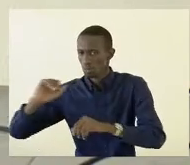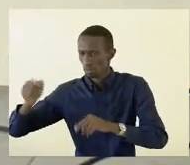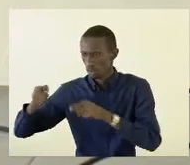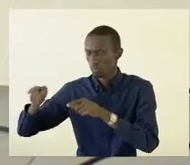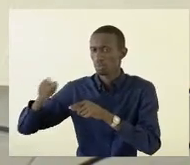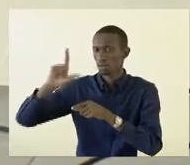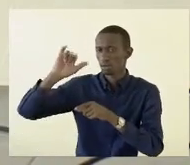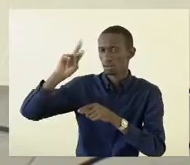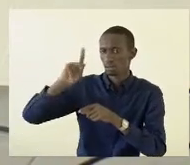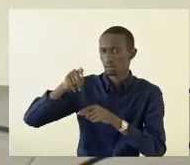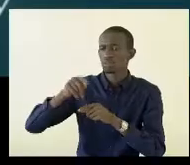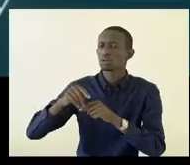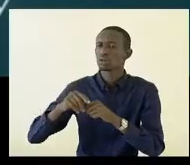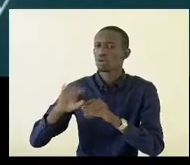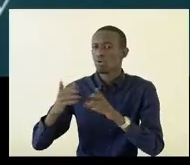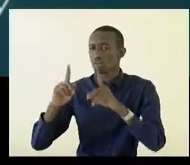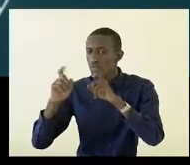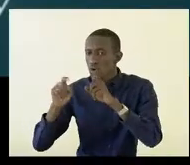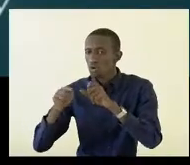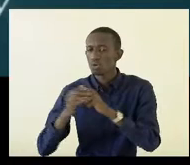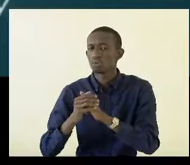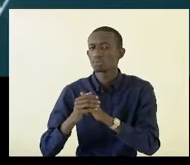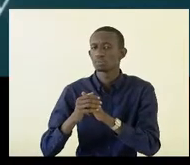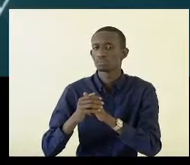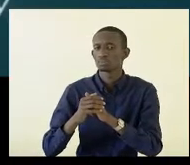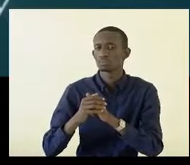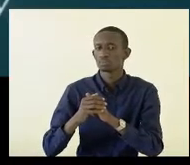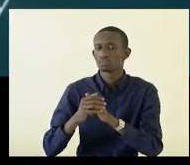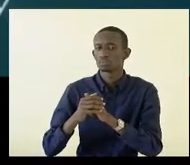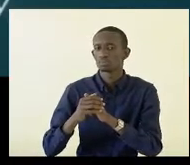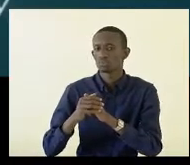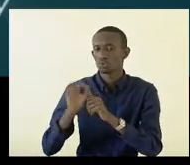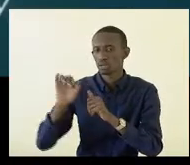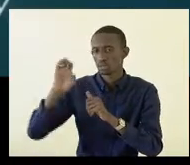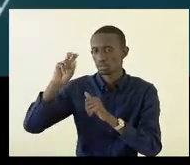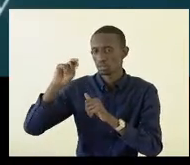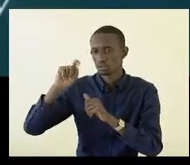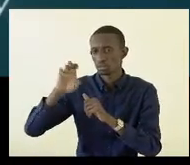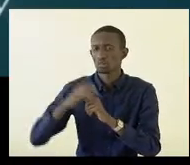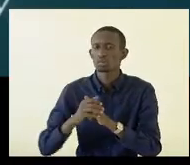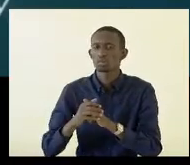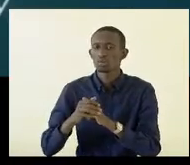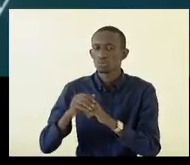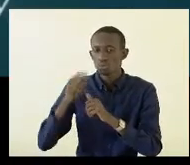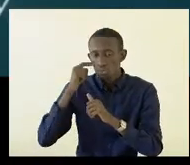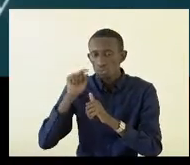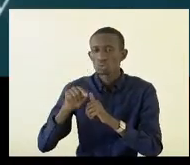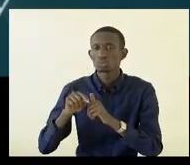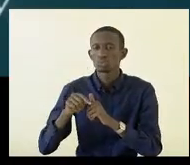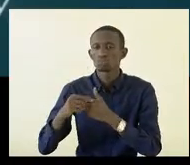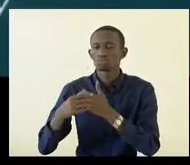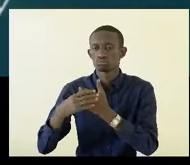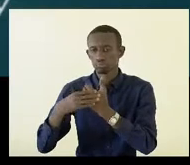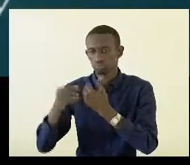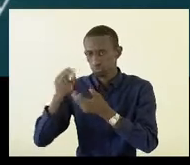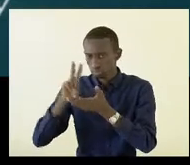Click enter, you have the form, and then you are able to start answering your multiple choices, and poof, off you go,